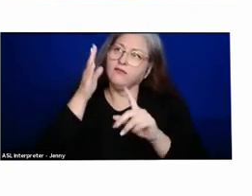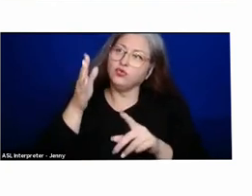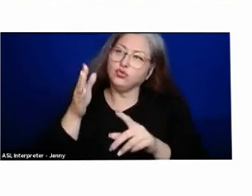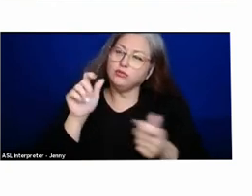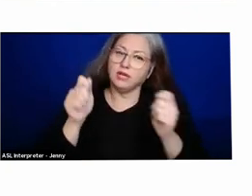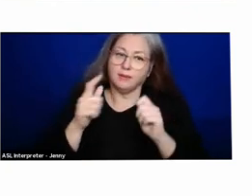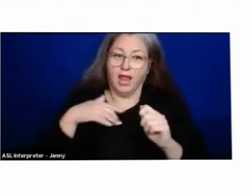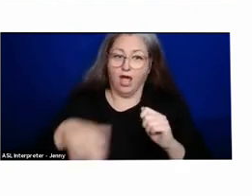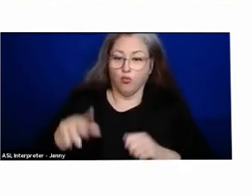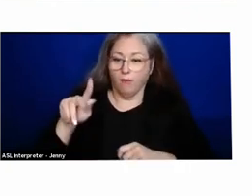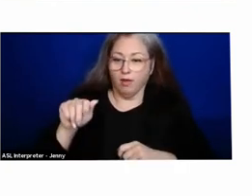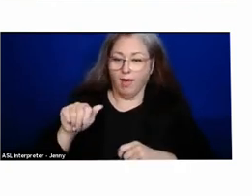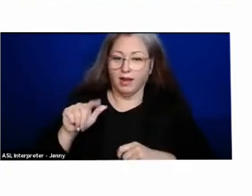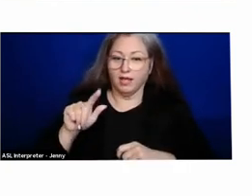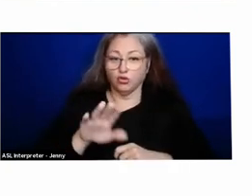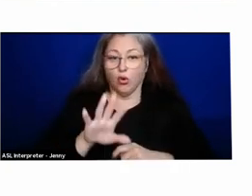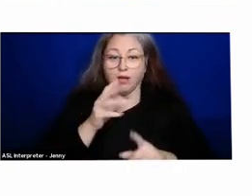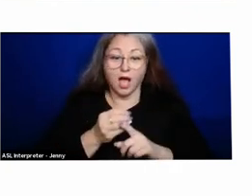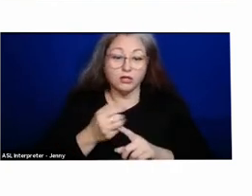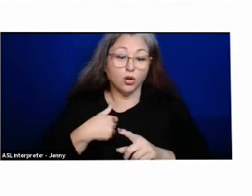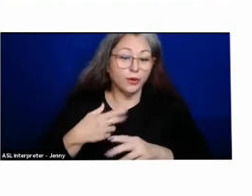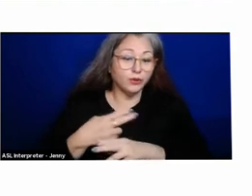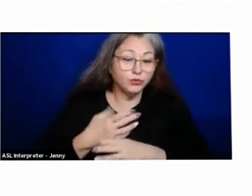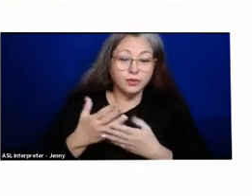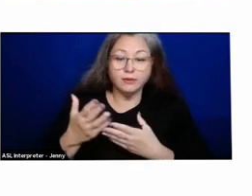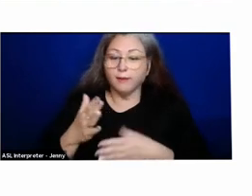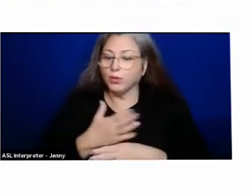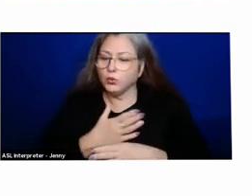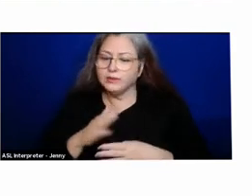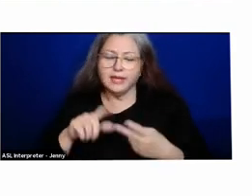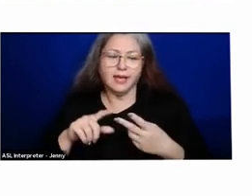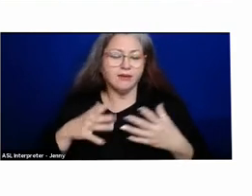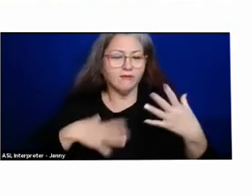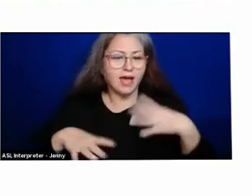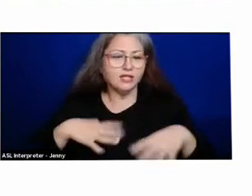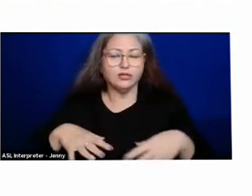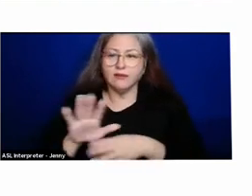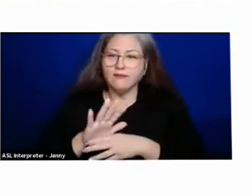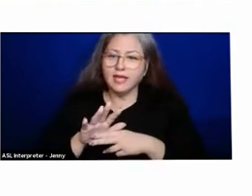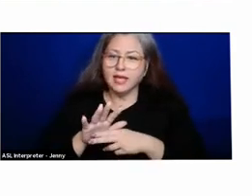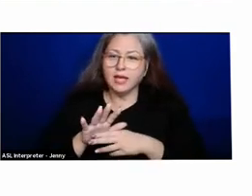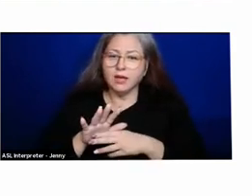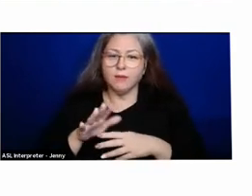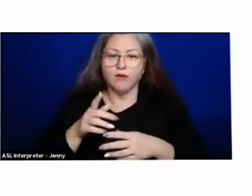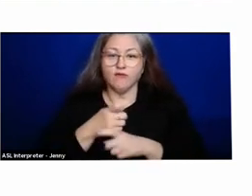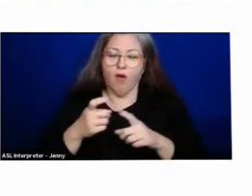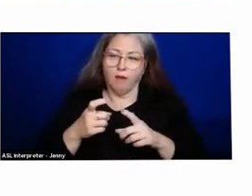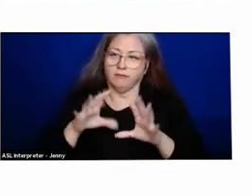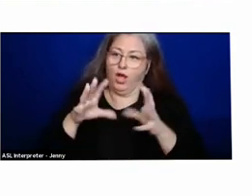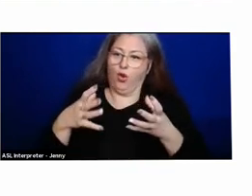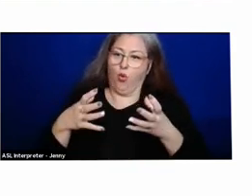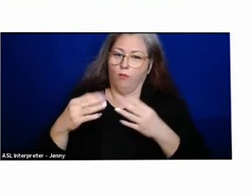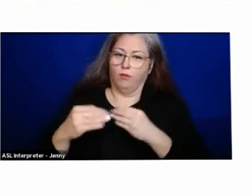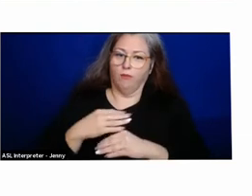up in Kampala, a lot of the culture you're consuming, be it from music, fashion, film, it's all coming from the global north.